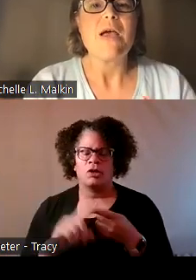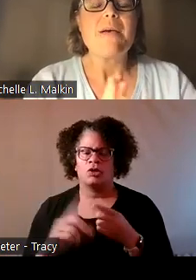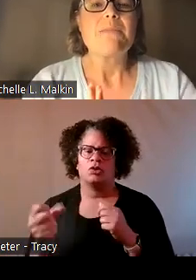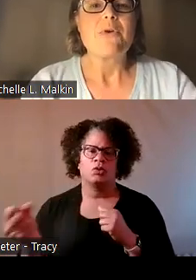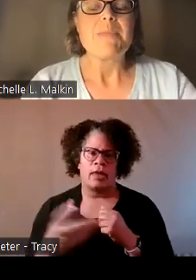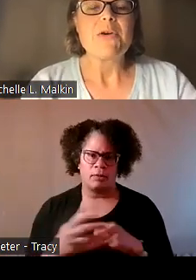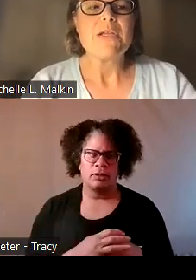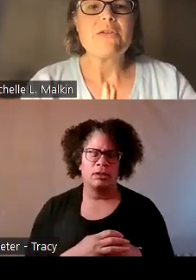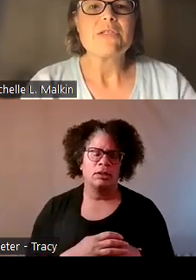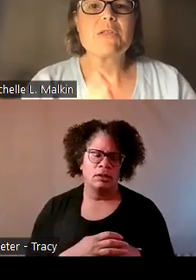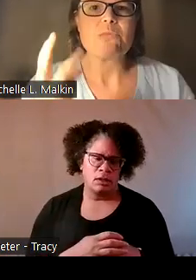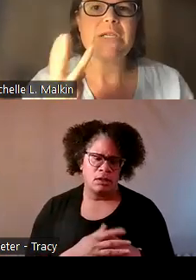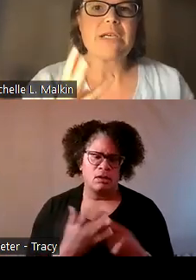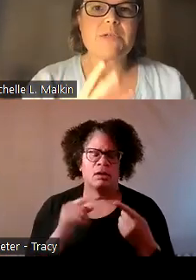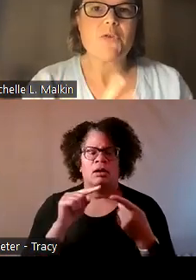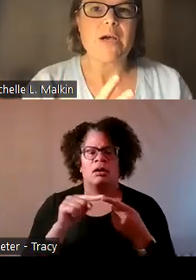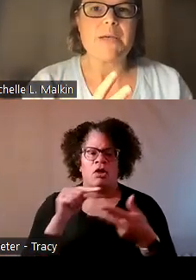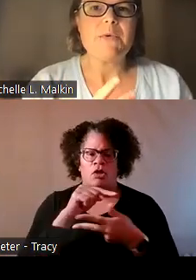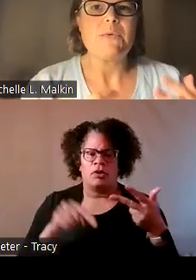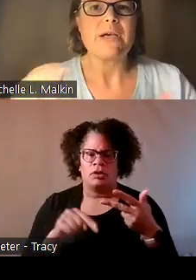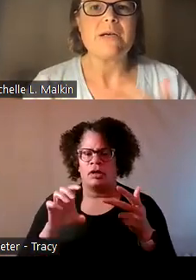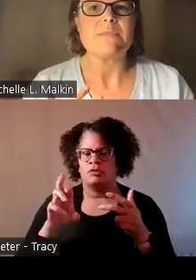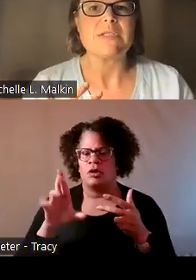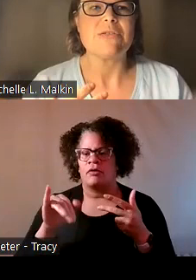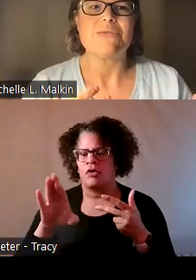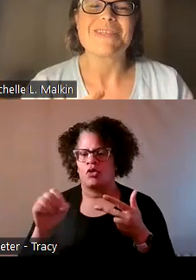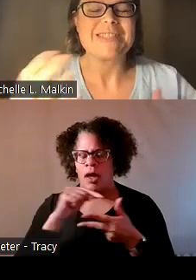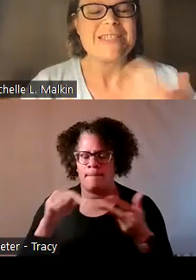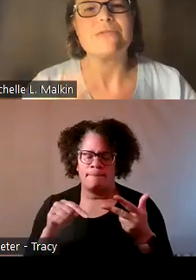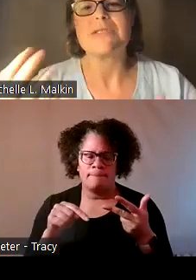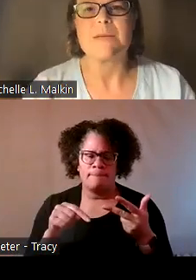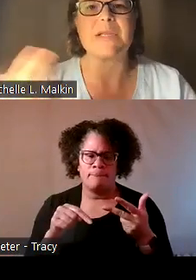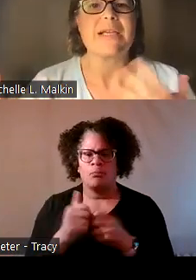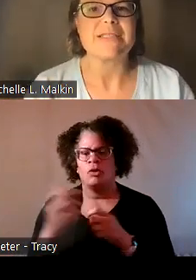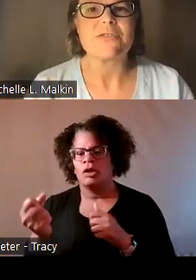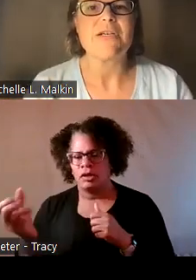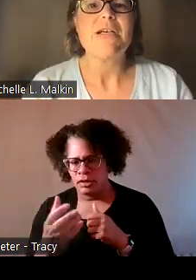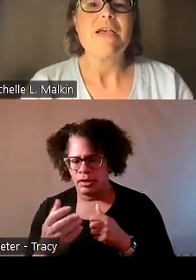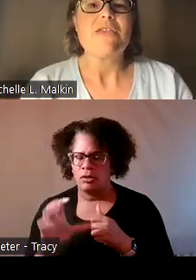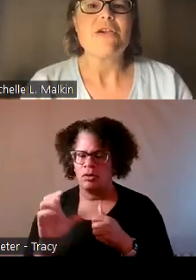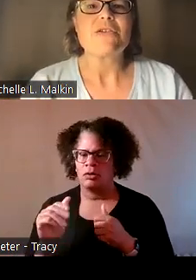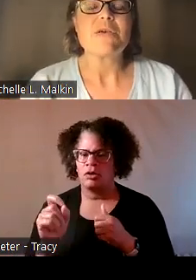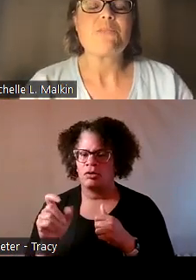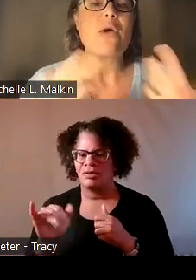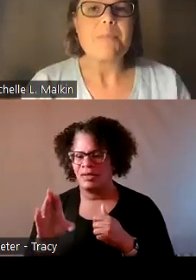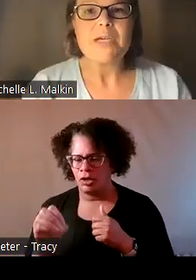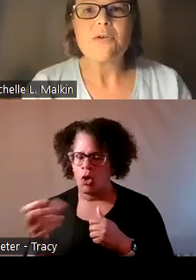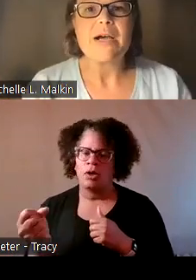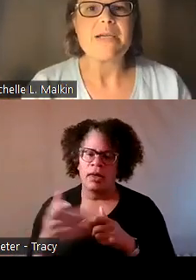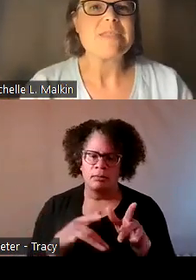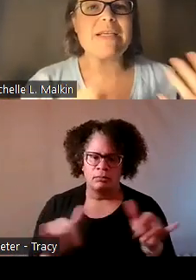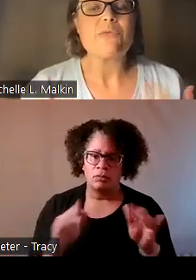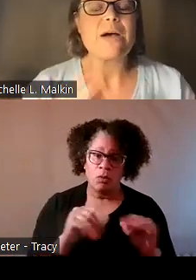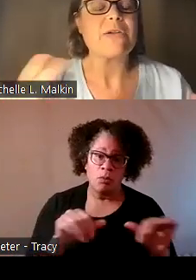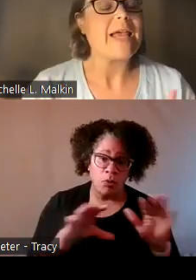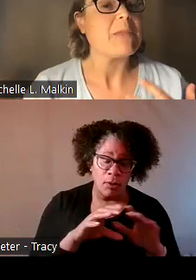so primarily there's three types of crime when it comes to casinos, gambling, etc. There's property